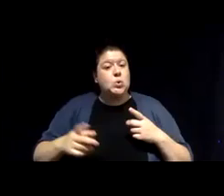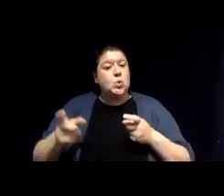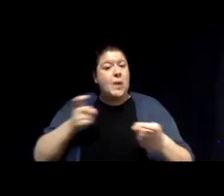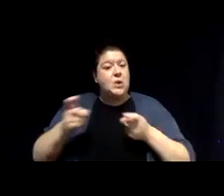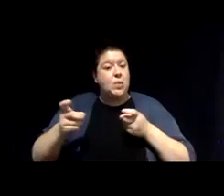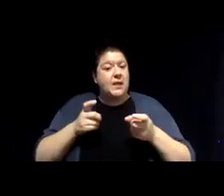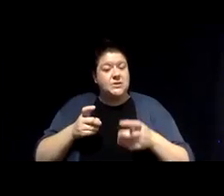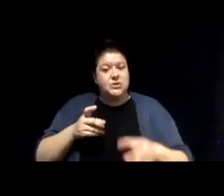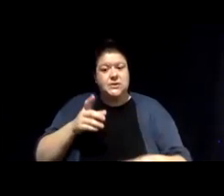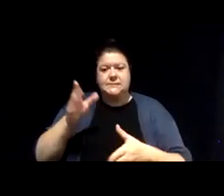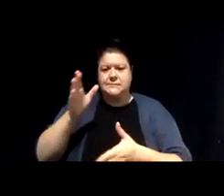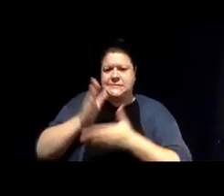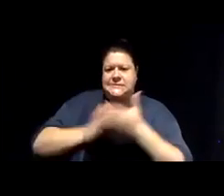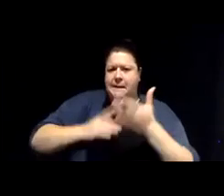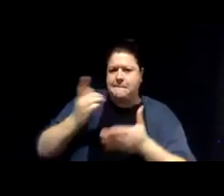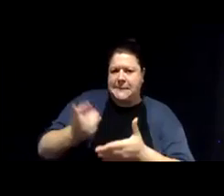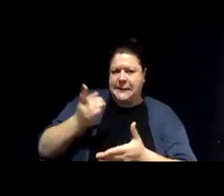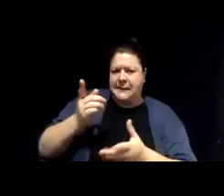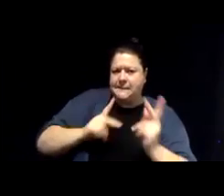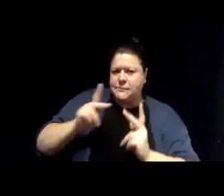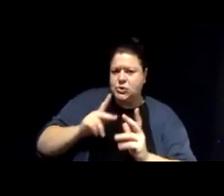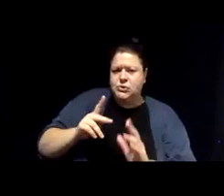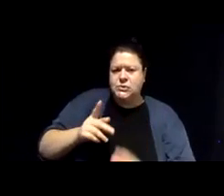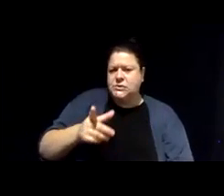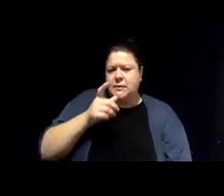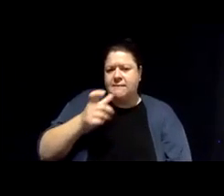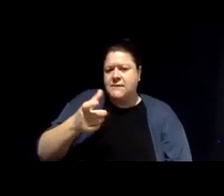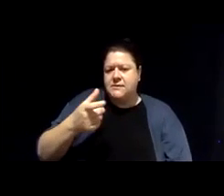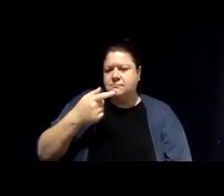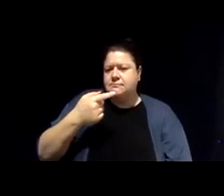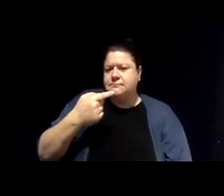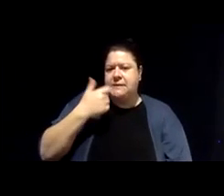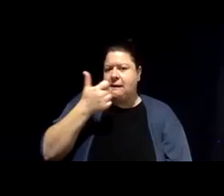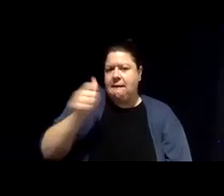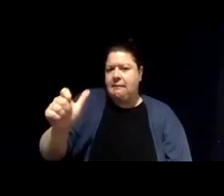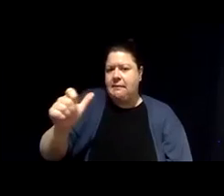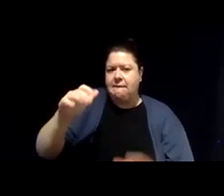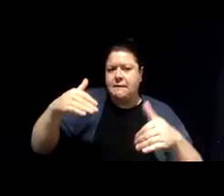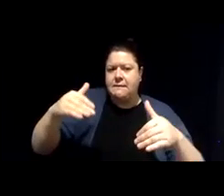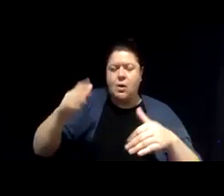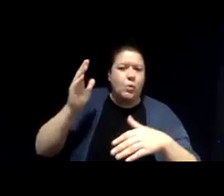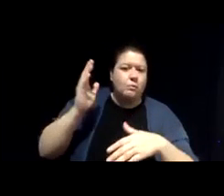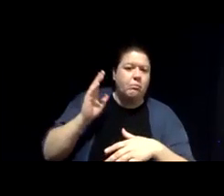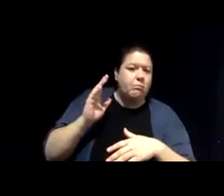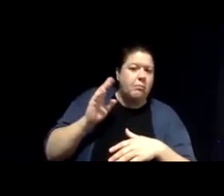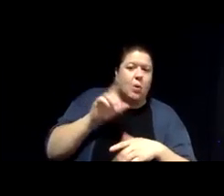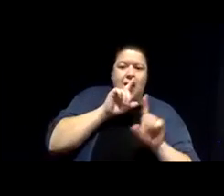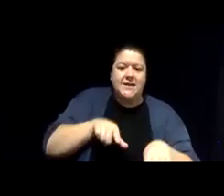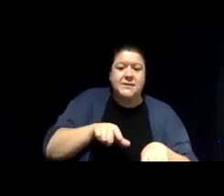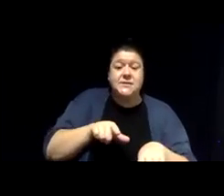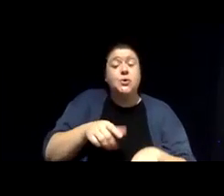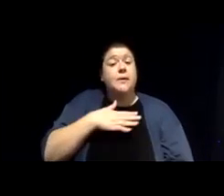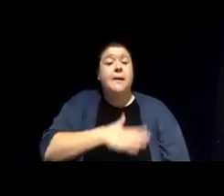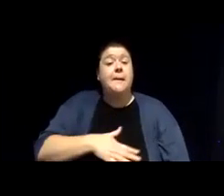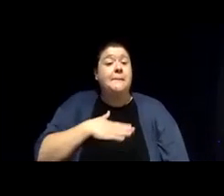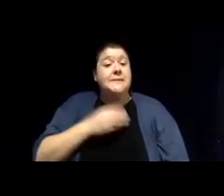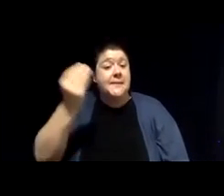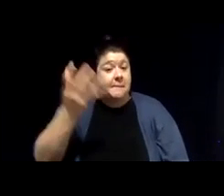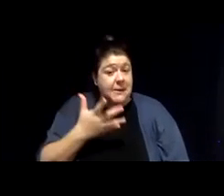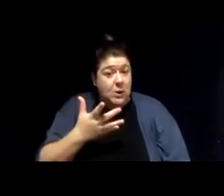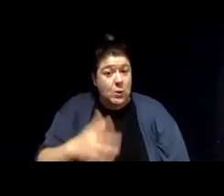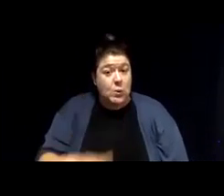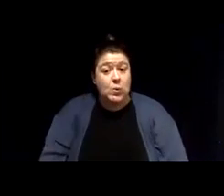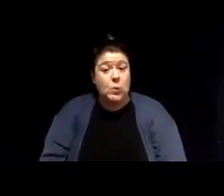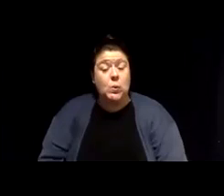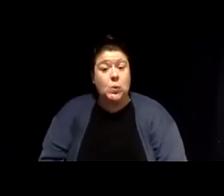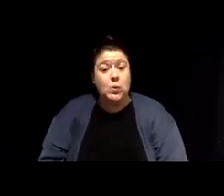heard from today. So if you will unmute yourself, I'd love to hear answers